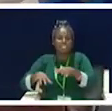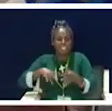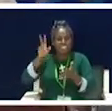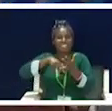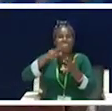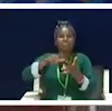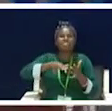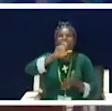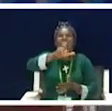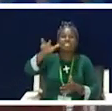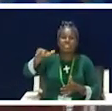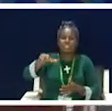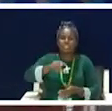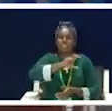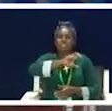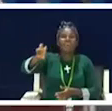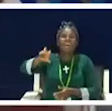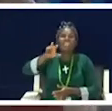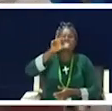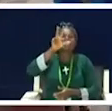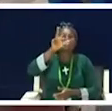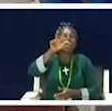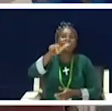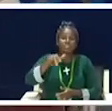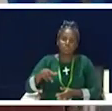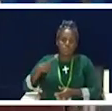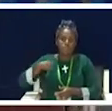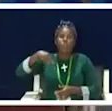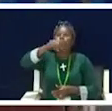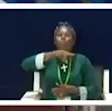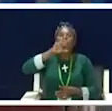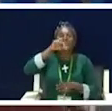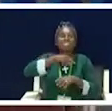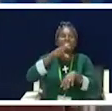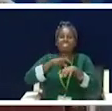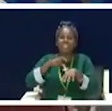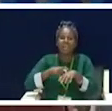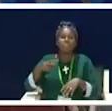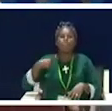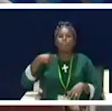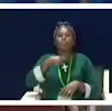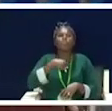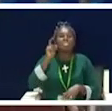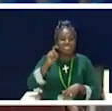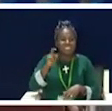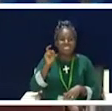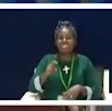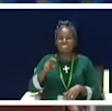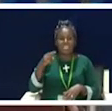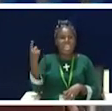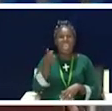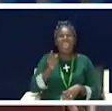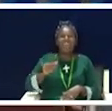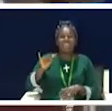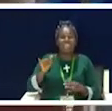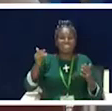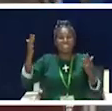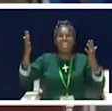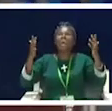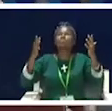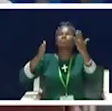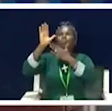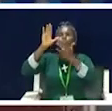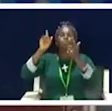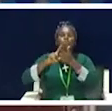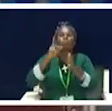33, verse 19. We are in a time we need everlasting arm to keep us alive from